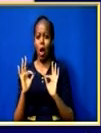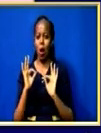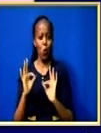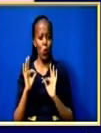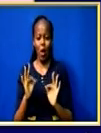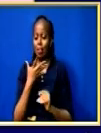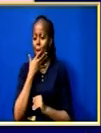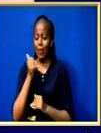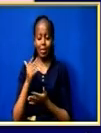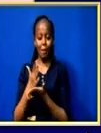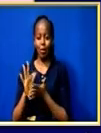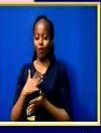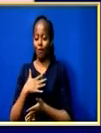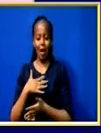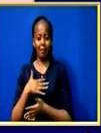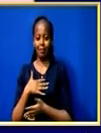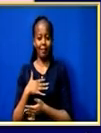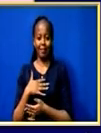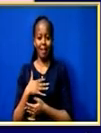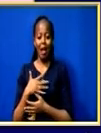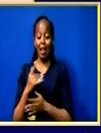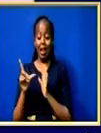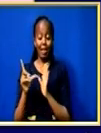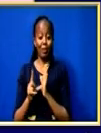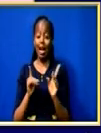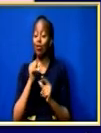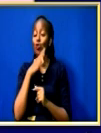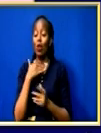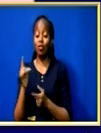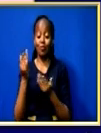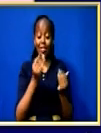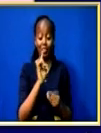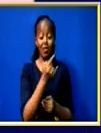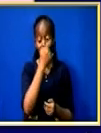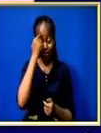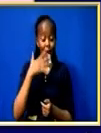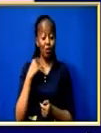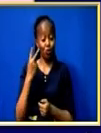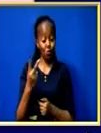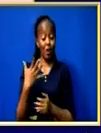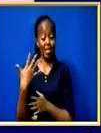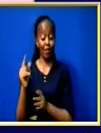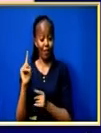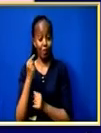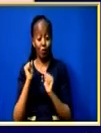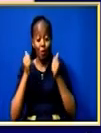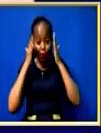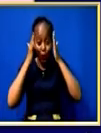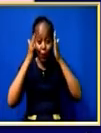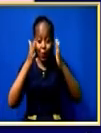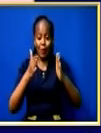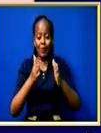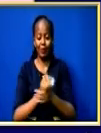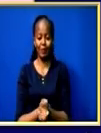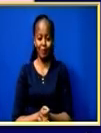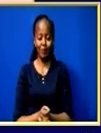the best part This is of the this. best part of Yeah, you. Exactly. And that's why I didn't want to bring it first, because I wanted you to look at the leaf first. So that I can keep looking forward